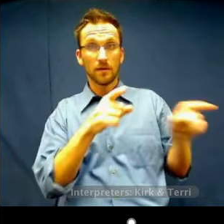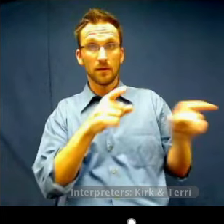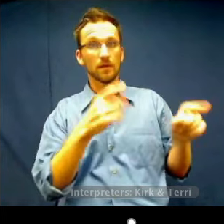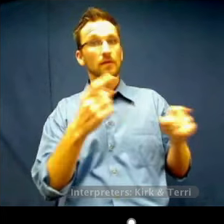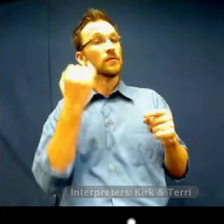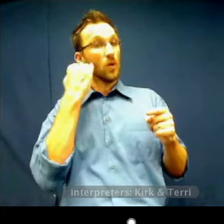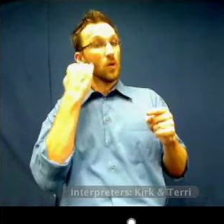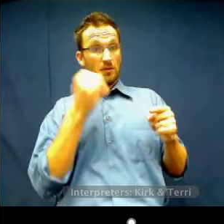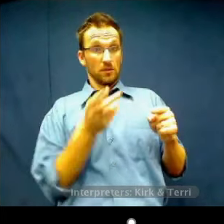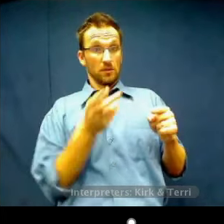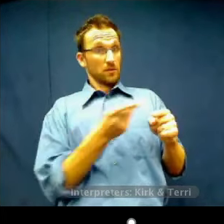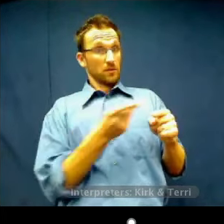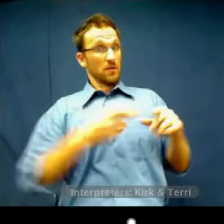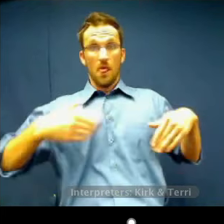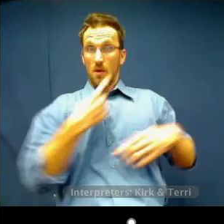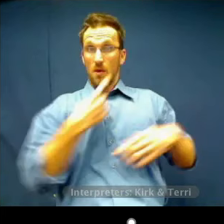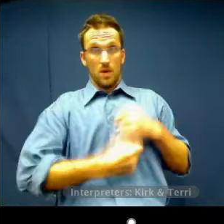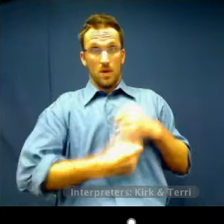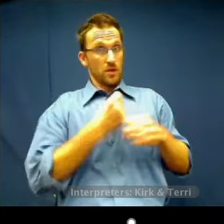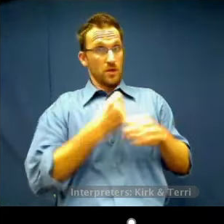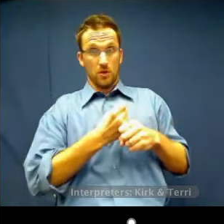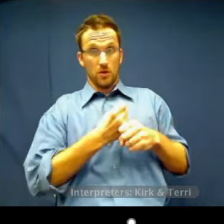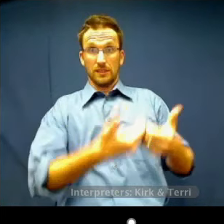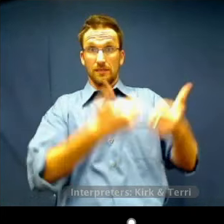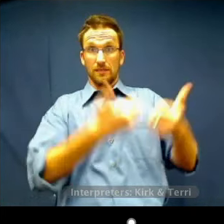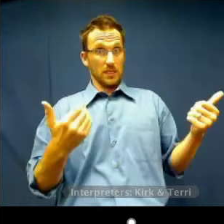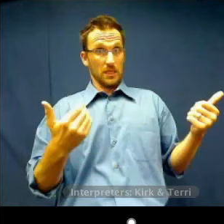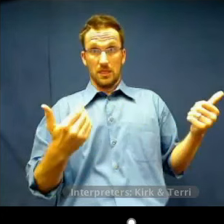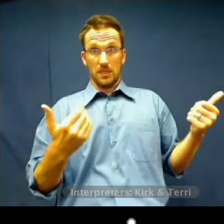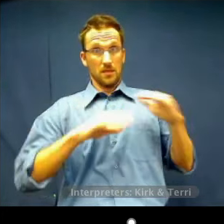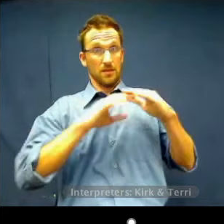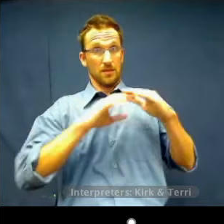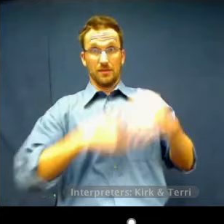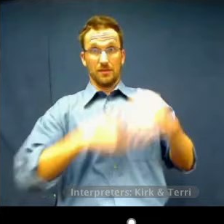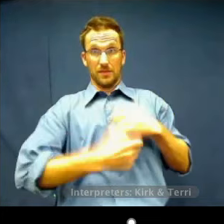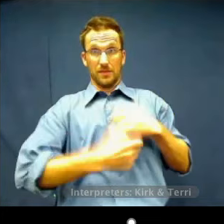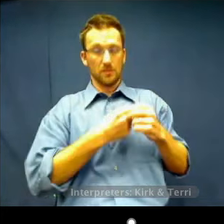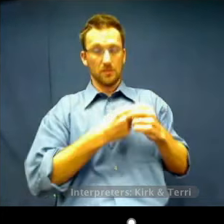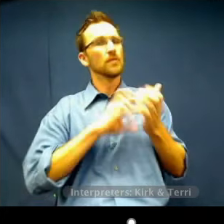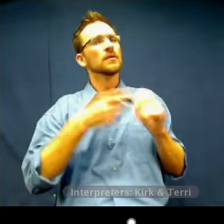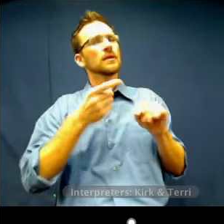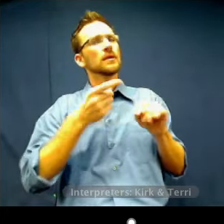if you don't have a 1-year separation, you can't get a voluntary